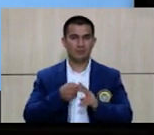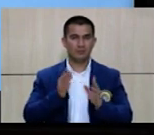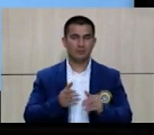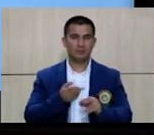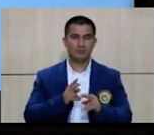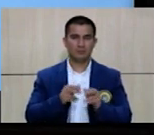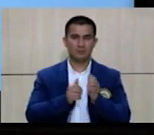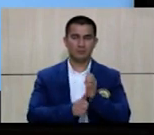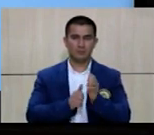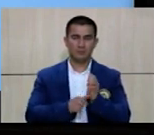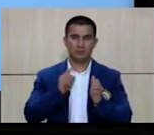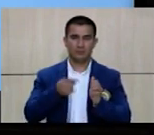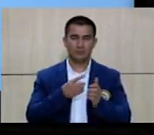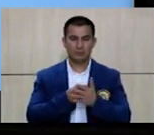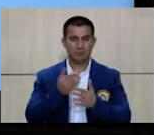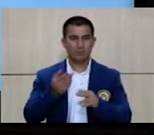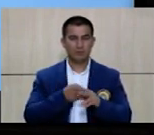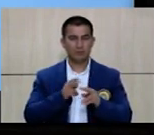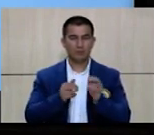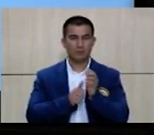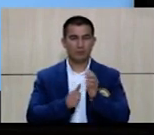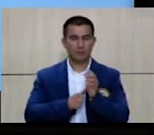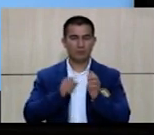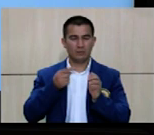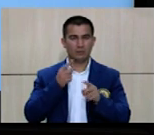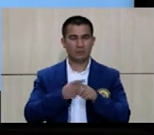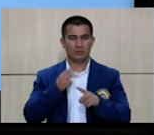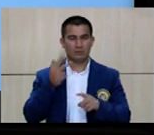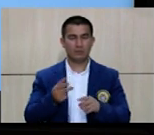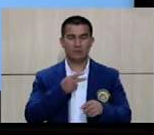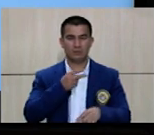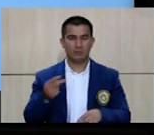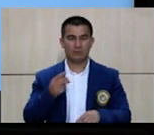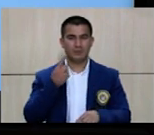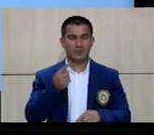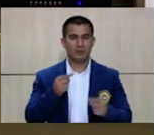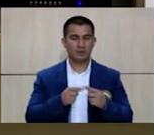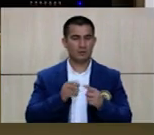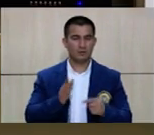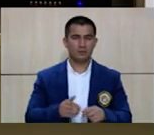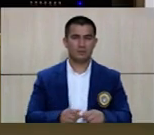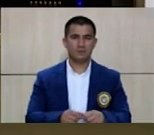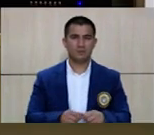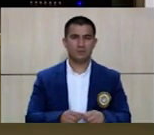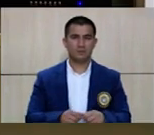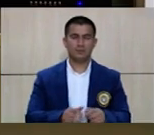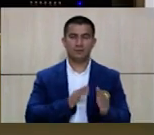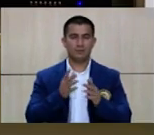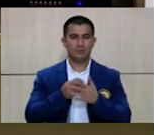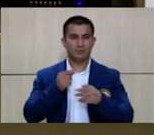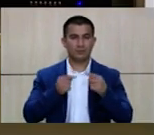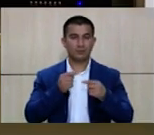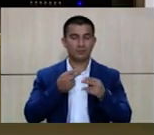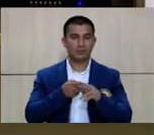Shunda 60 taqsim x minus 60 taqsim x plus 3 barobar 1 ga teng ekan. Endi tenglamaning